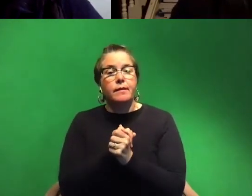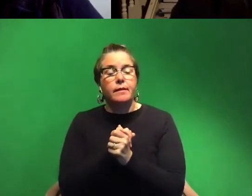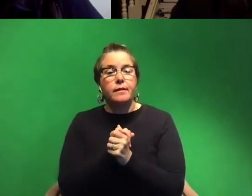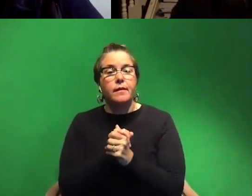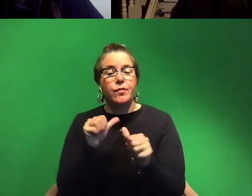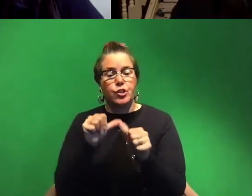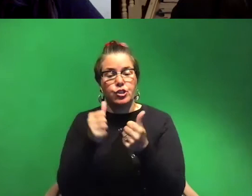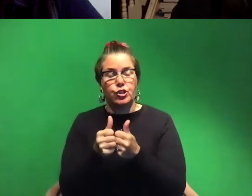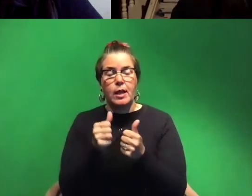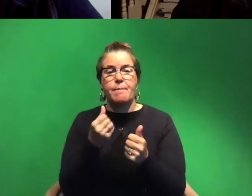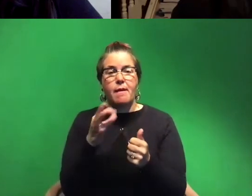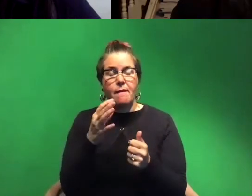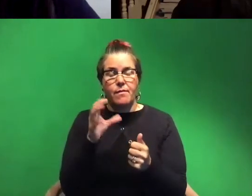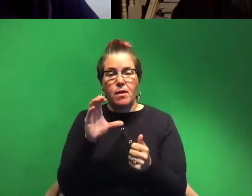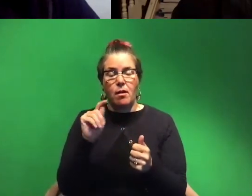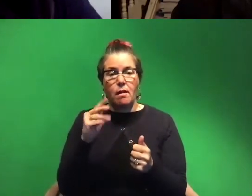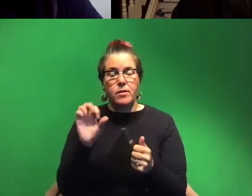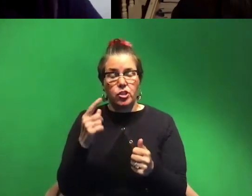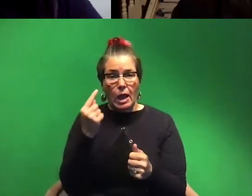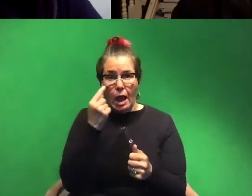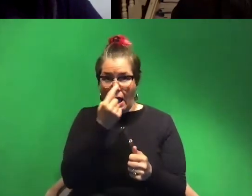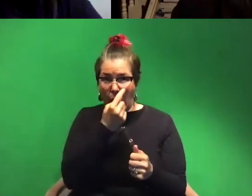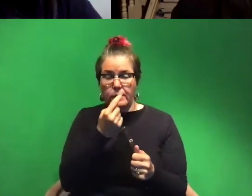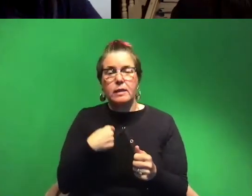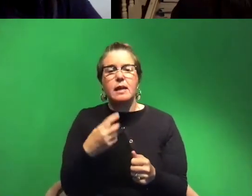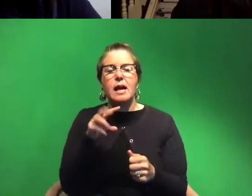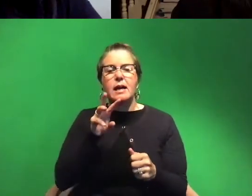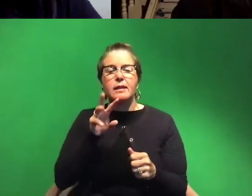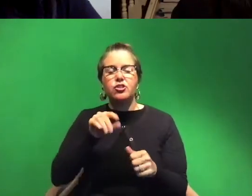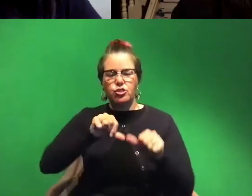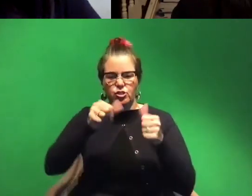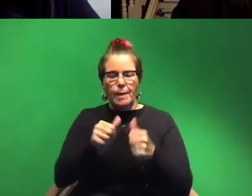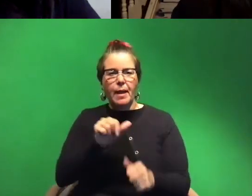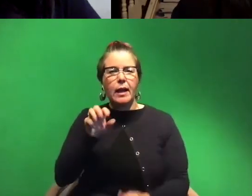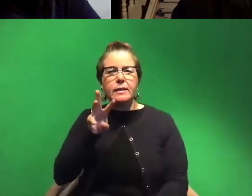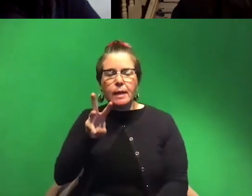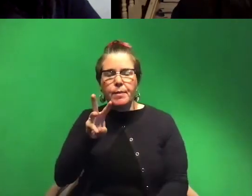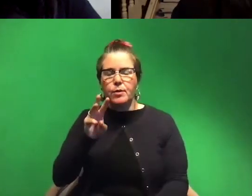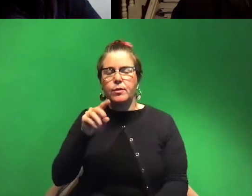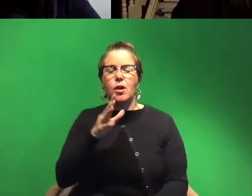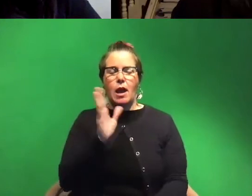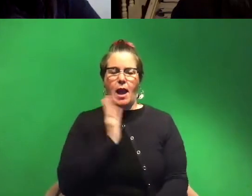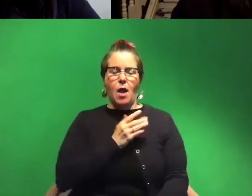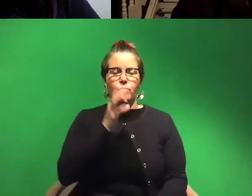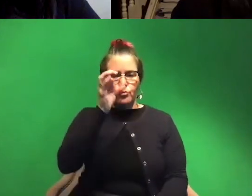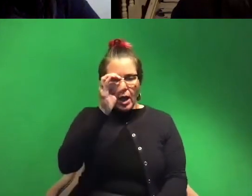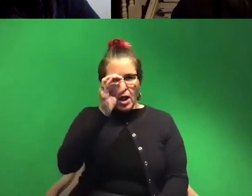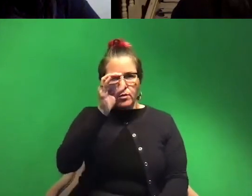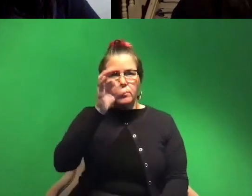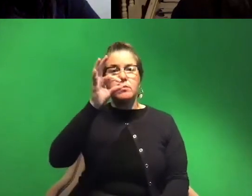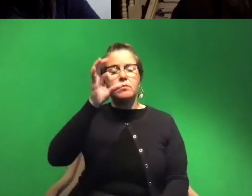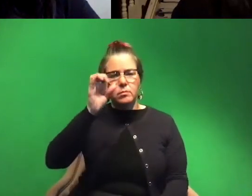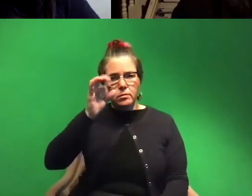the cuttlefish eye. So a cuttlefish has a W-shaped eye pupil. So your pupil's round, it gets round